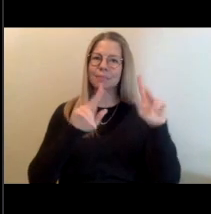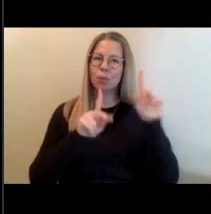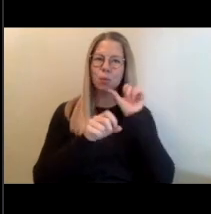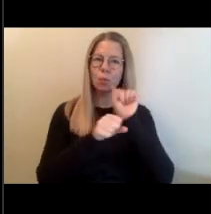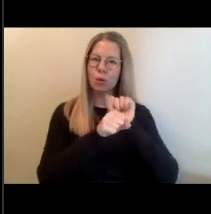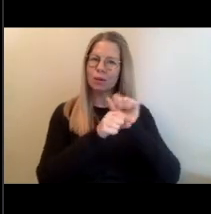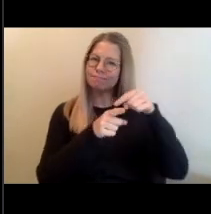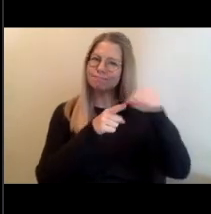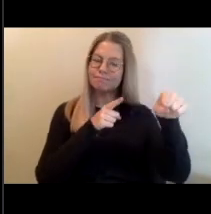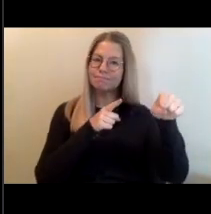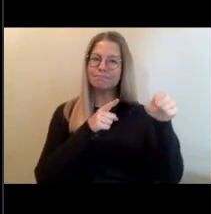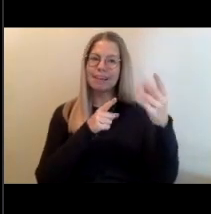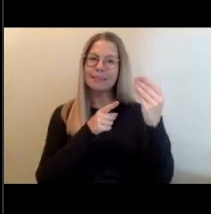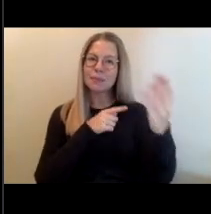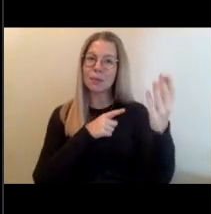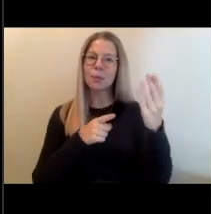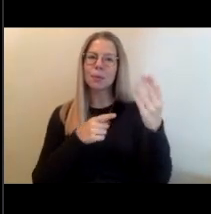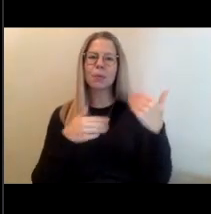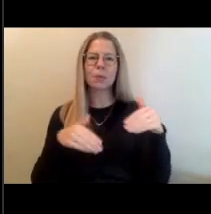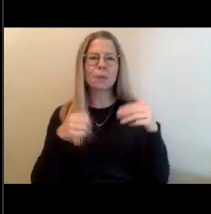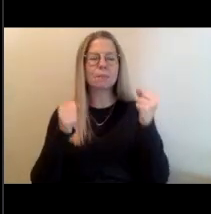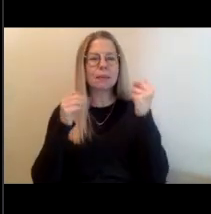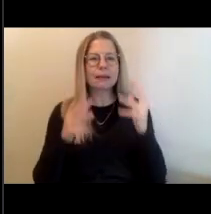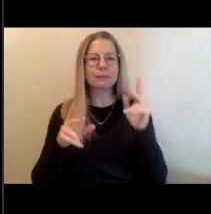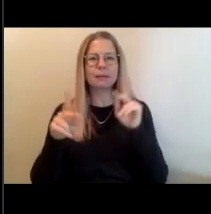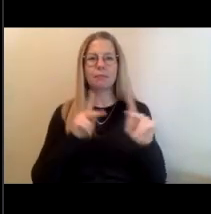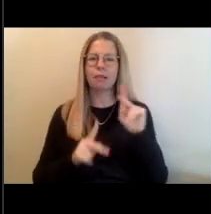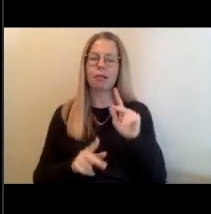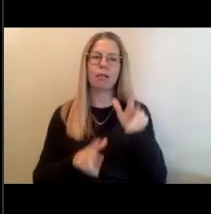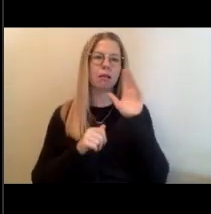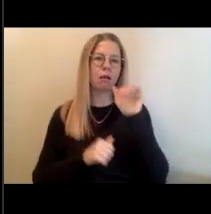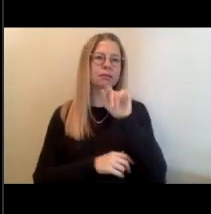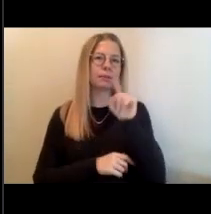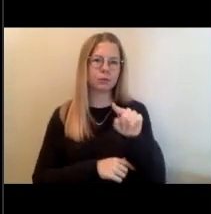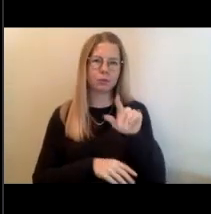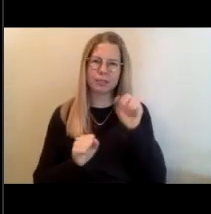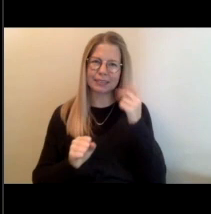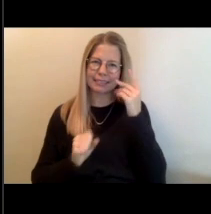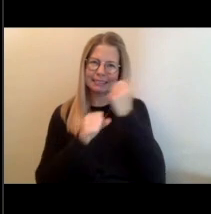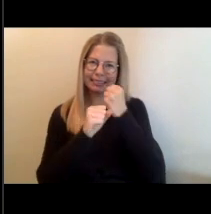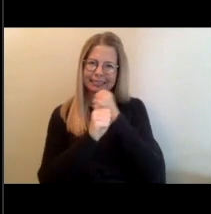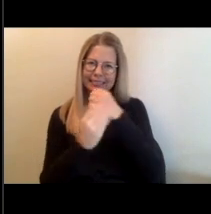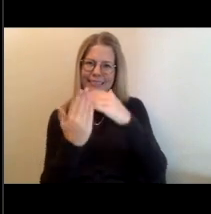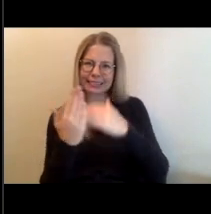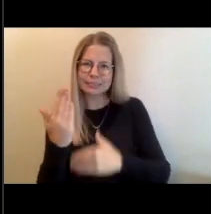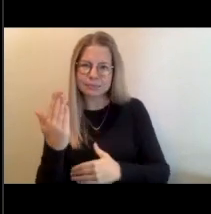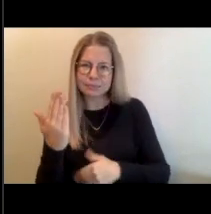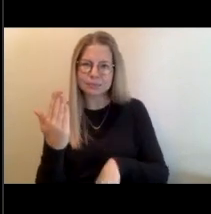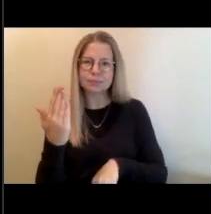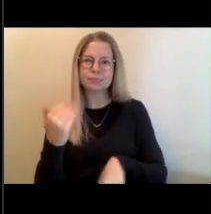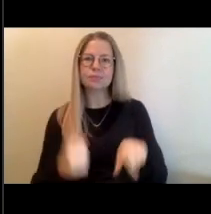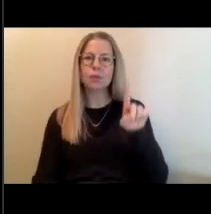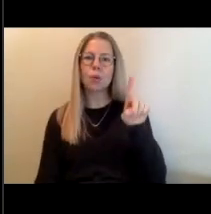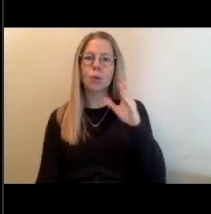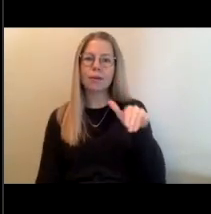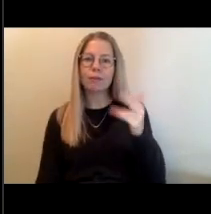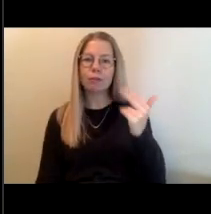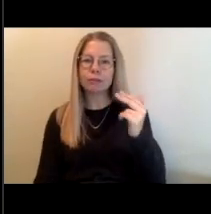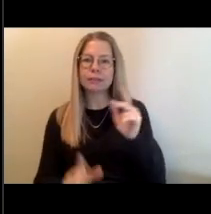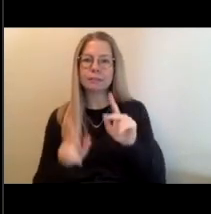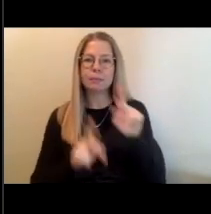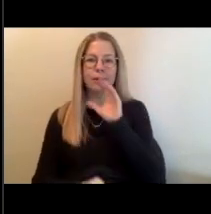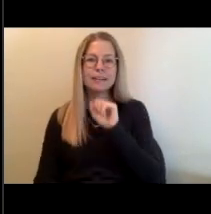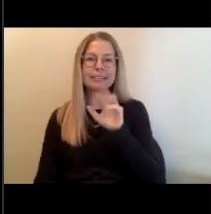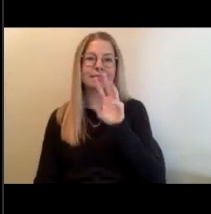or 25% of people over 85, have Alzheimer's. I'm going to show you examples both of people